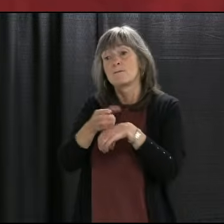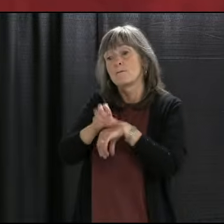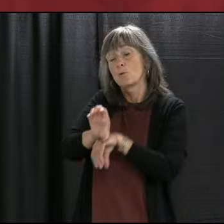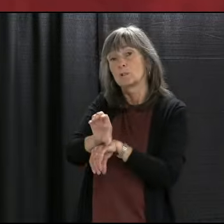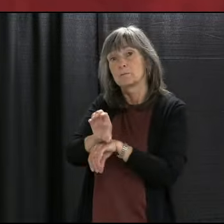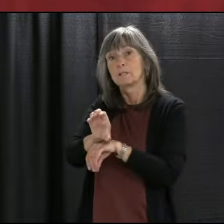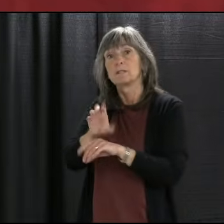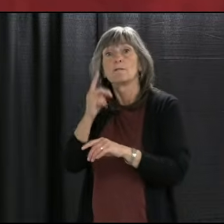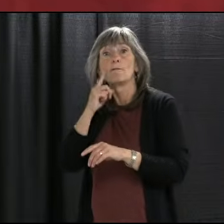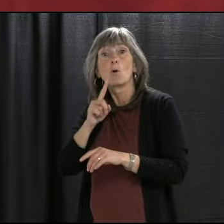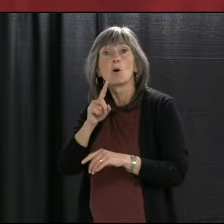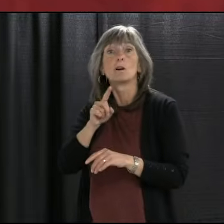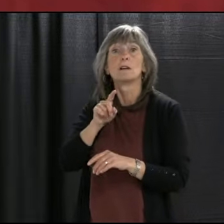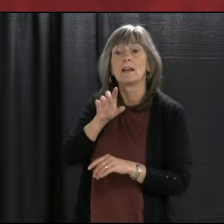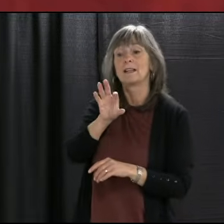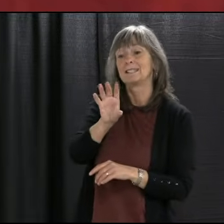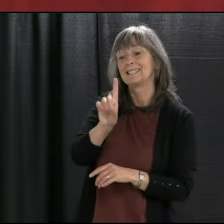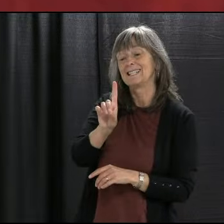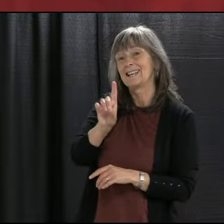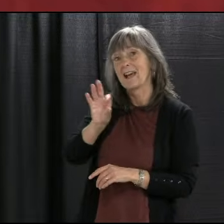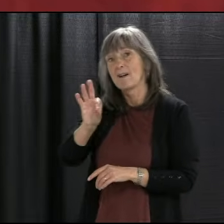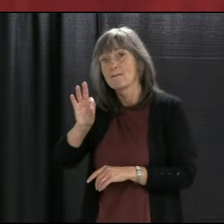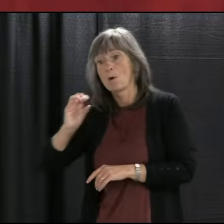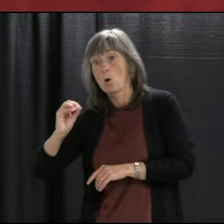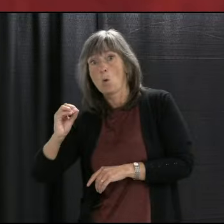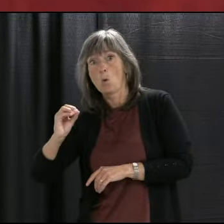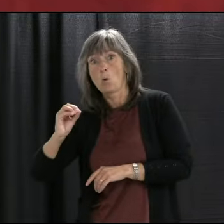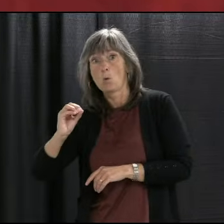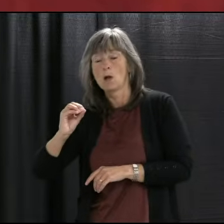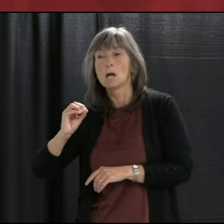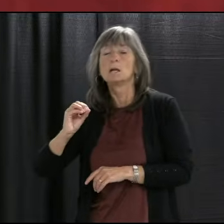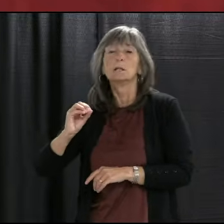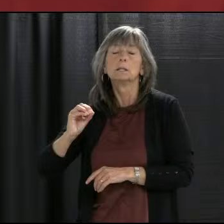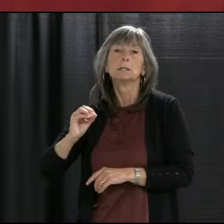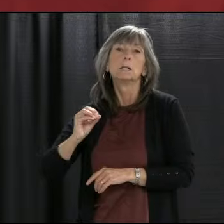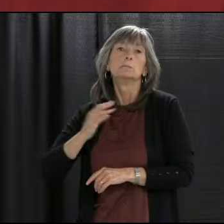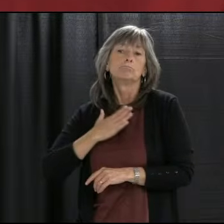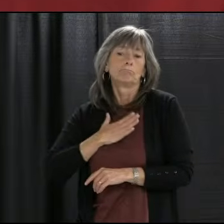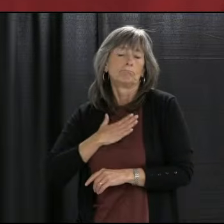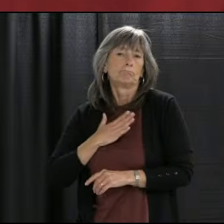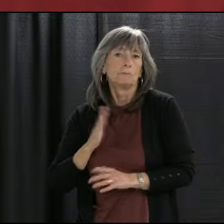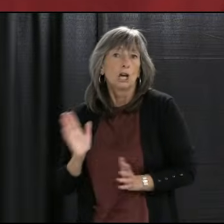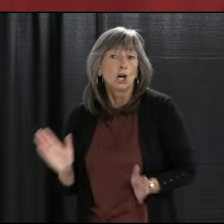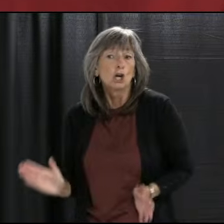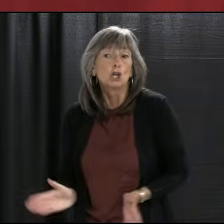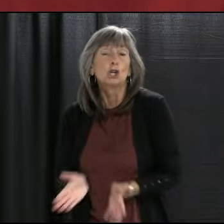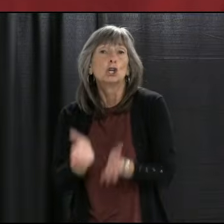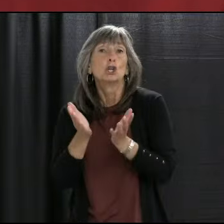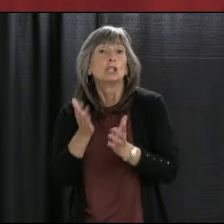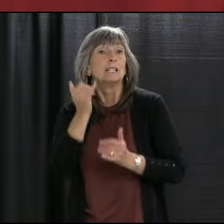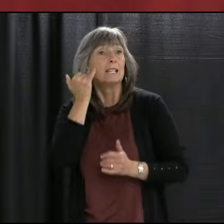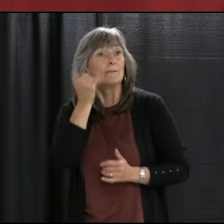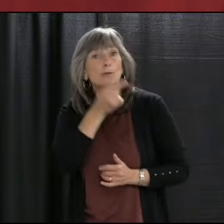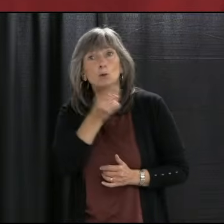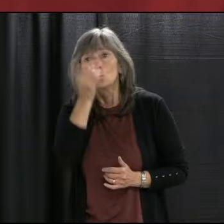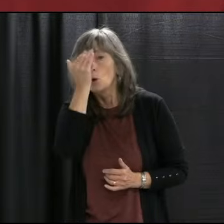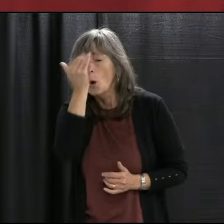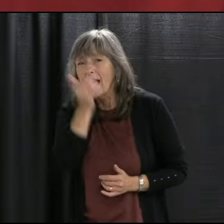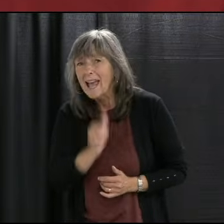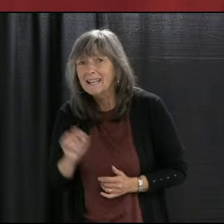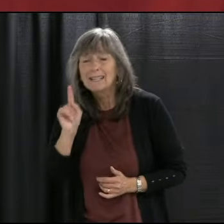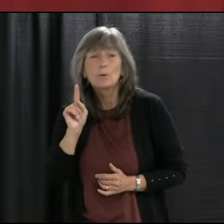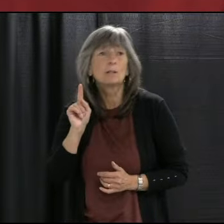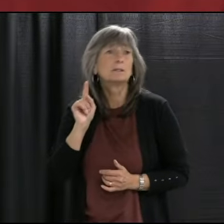and Agriculture, Fisheries, Forestry and Agriculture encourages those. We continue. If you know anything, if